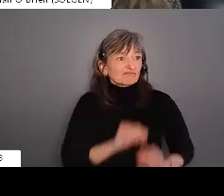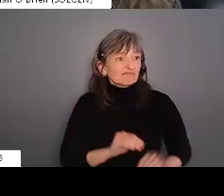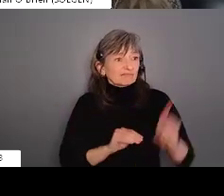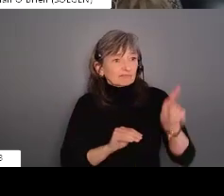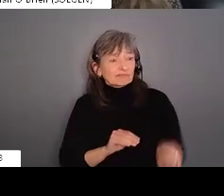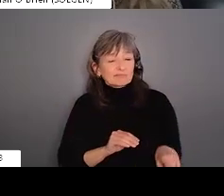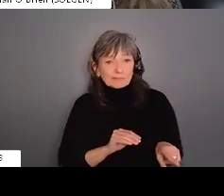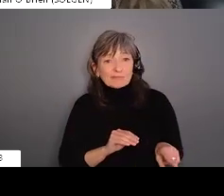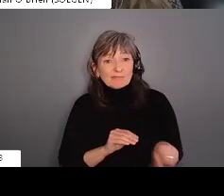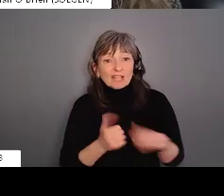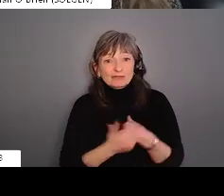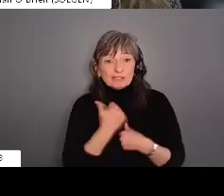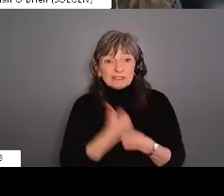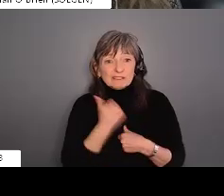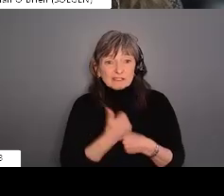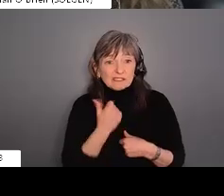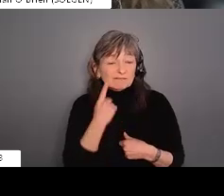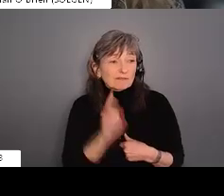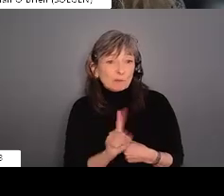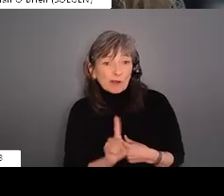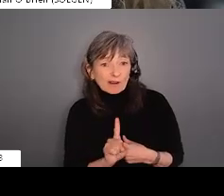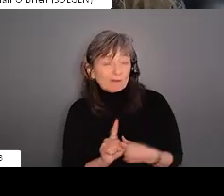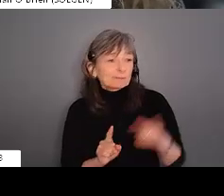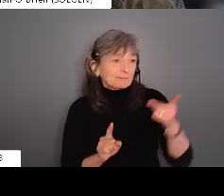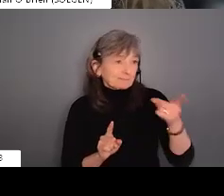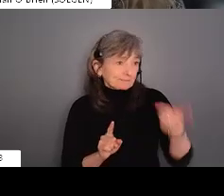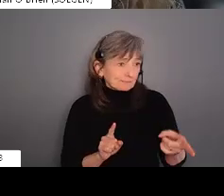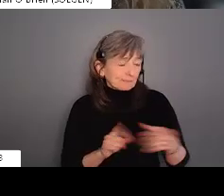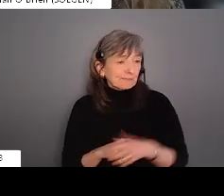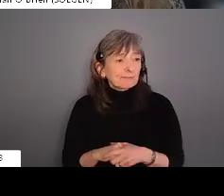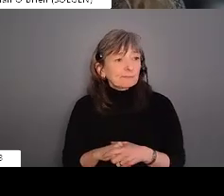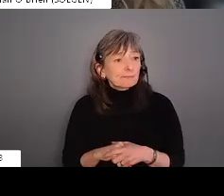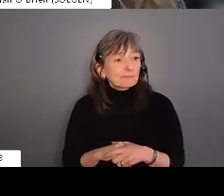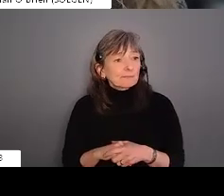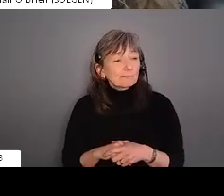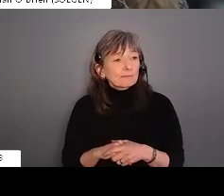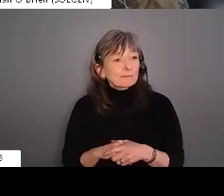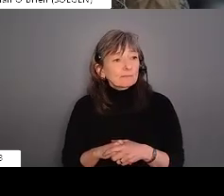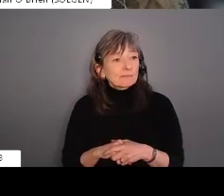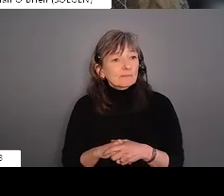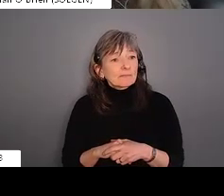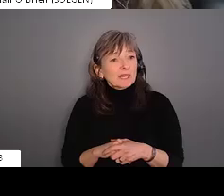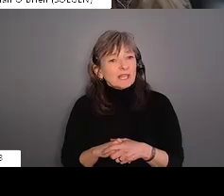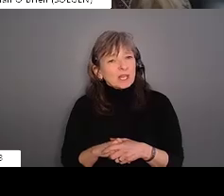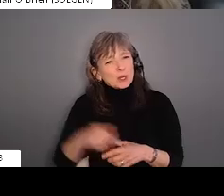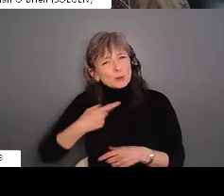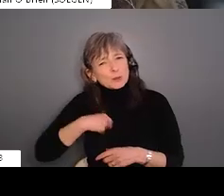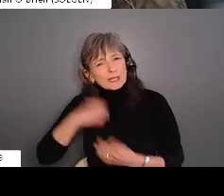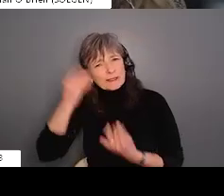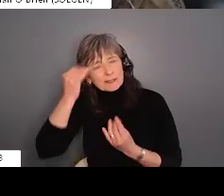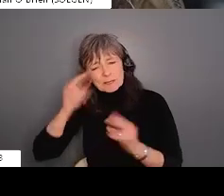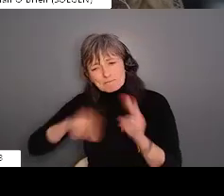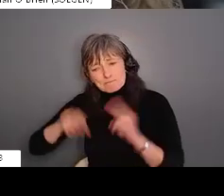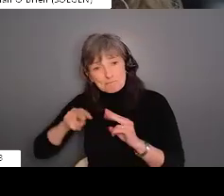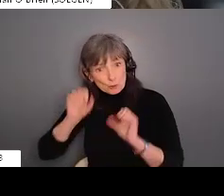risk factors for intimate partner homicide. We look at the questions of, were these deaths predictable? Were